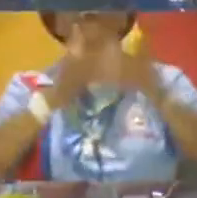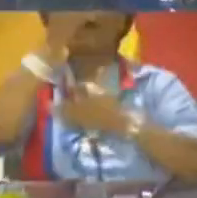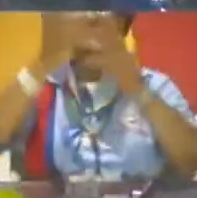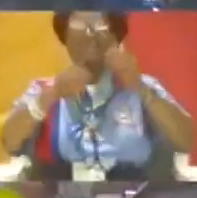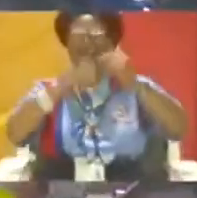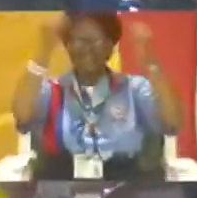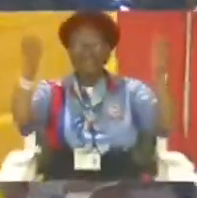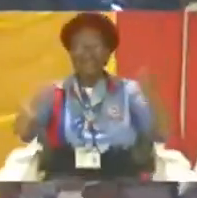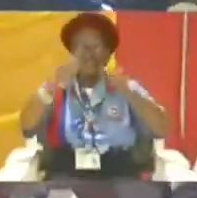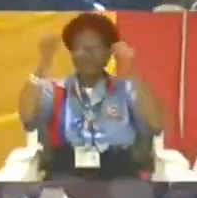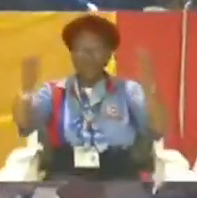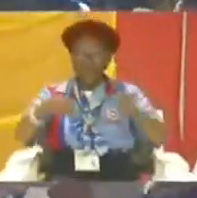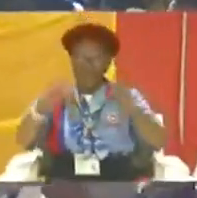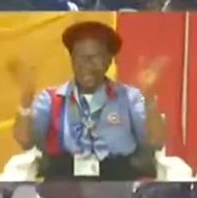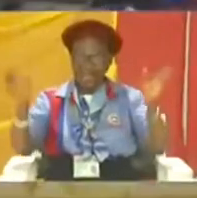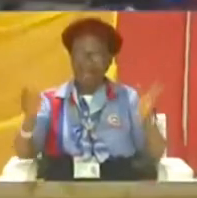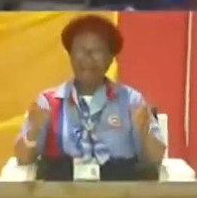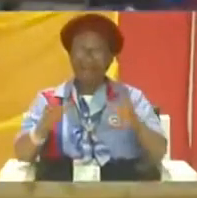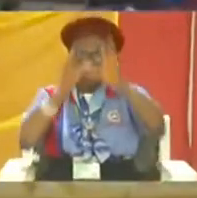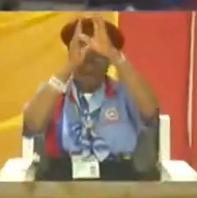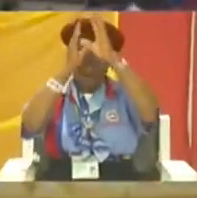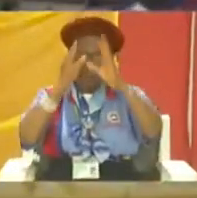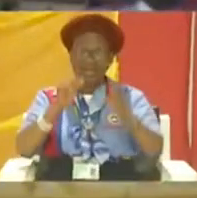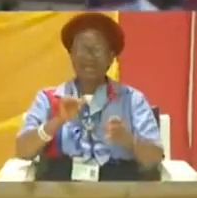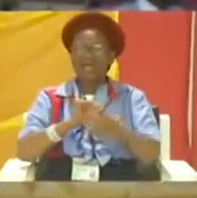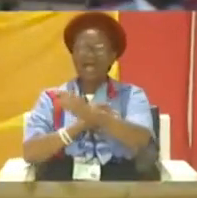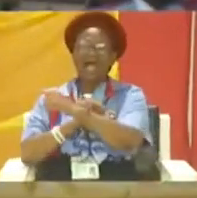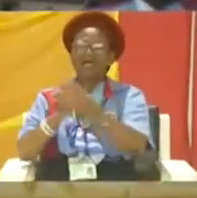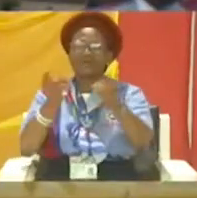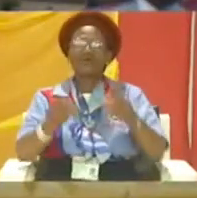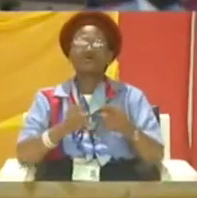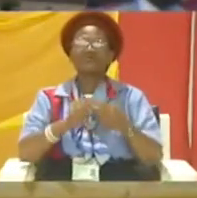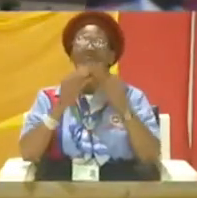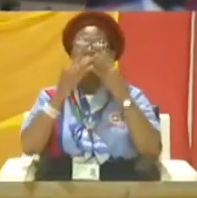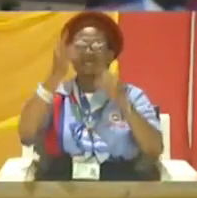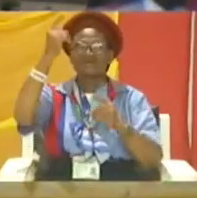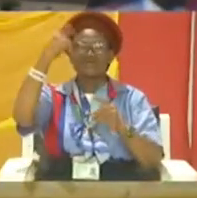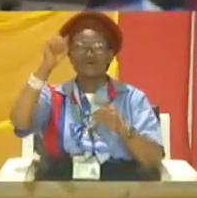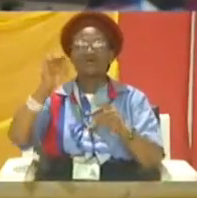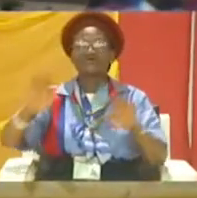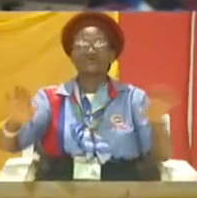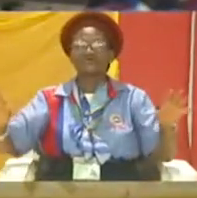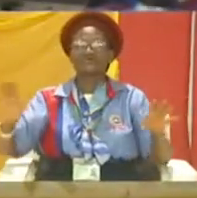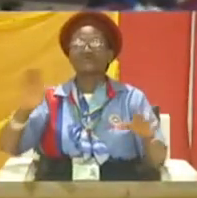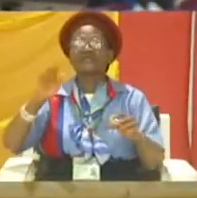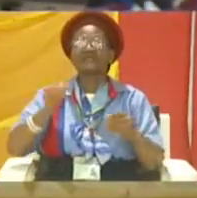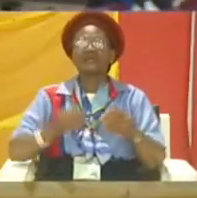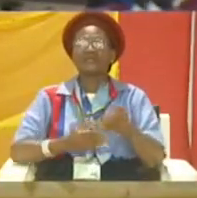Hallelujah. Father, I want to thank you for your children born in the month of